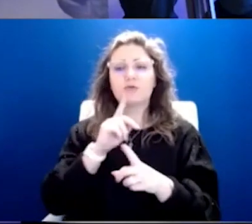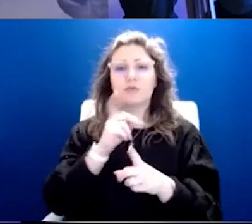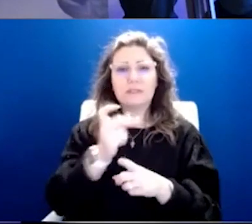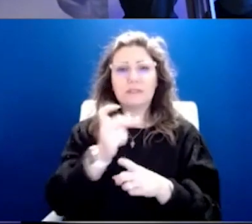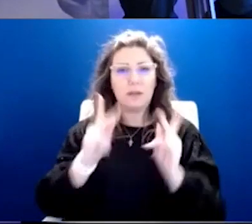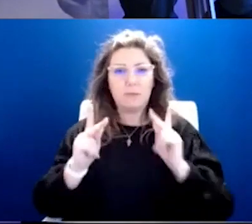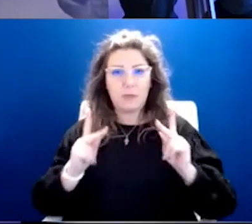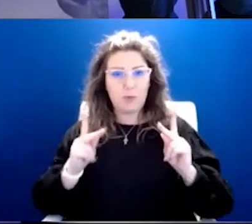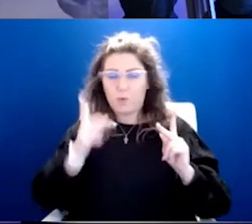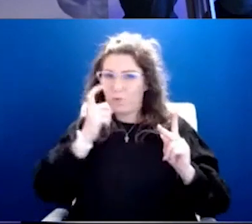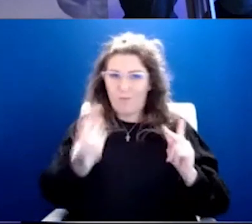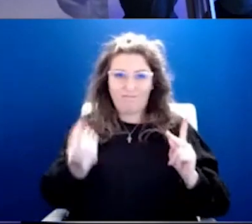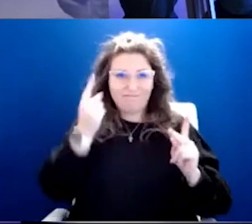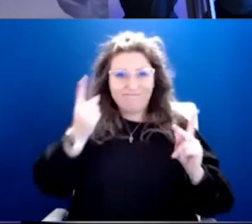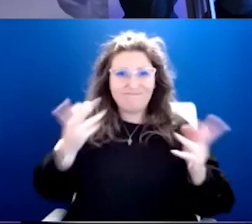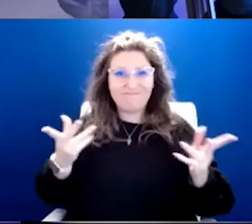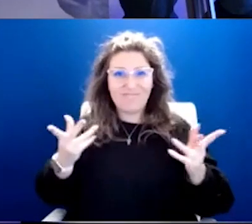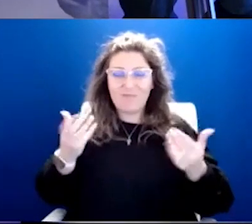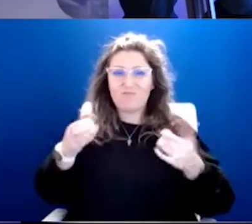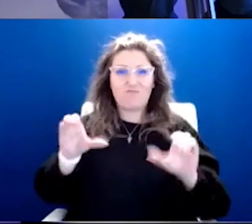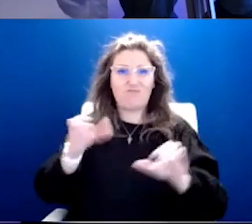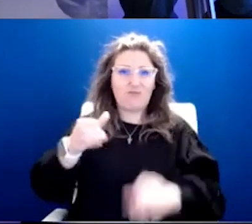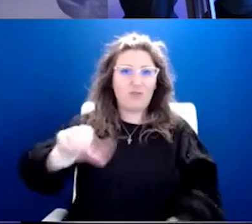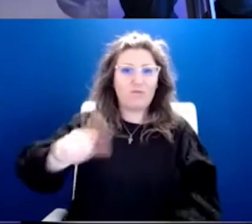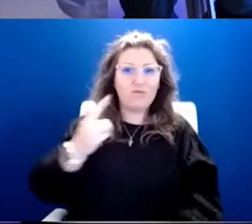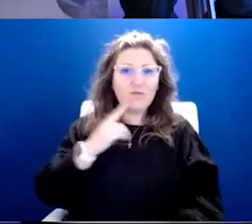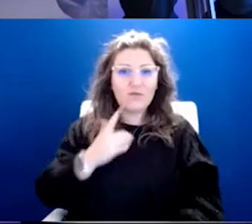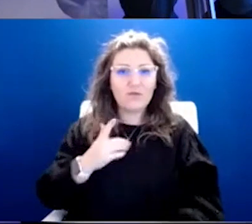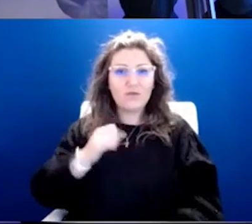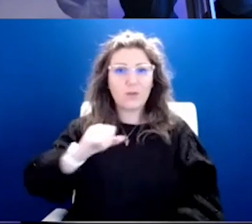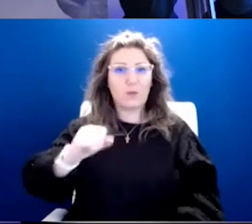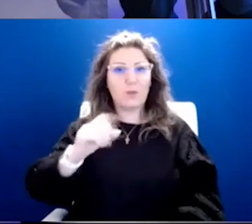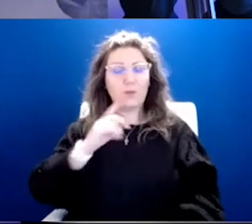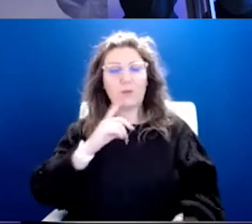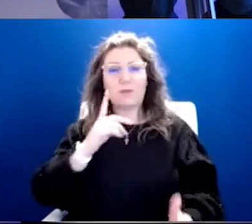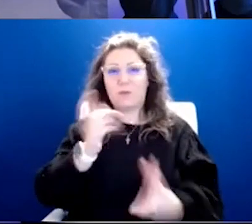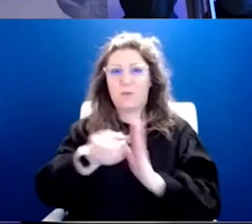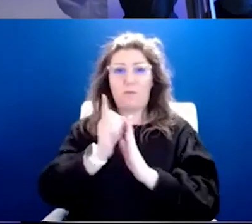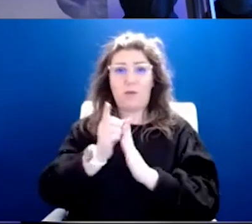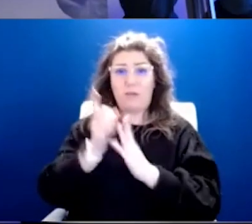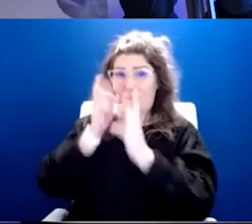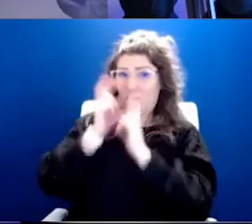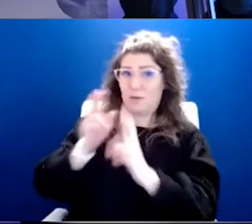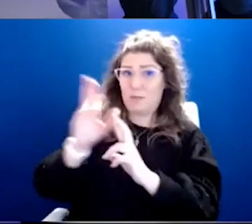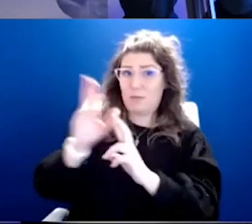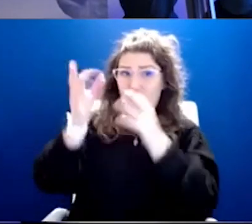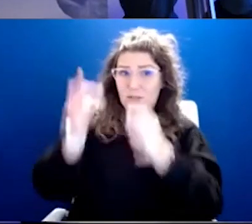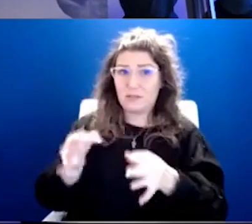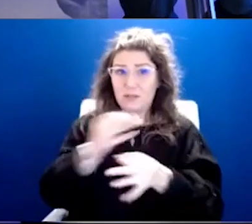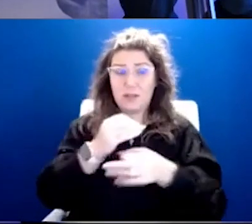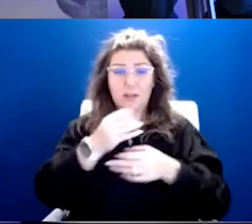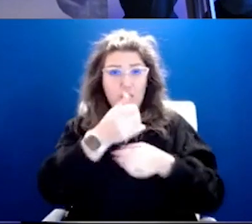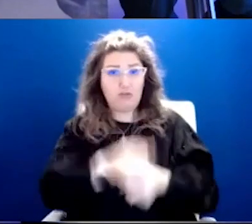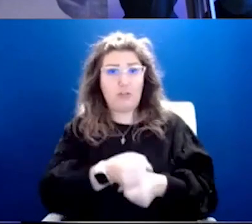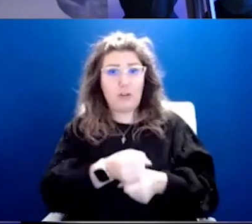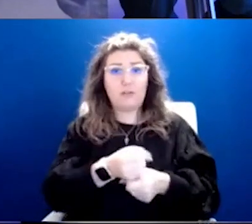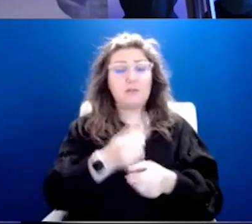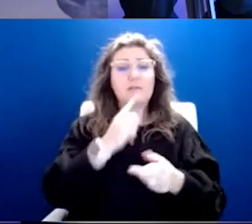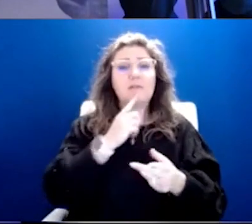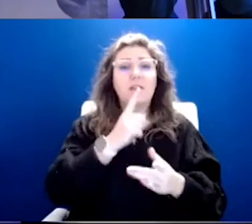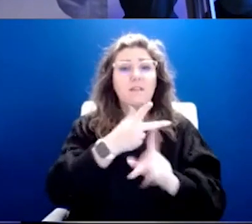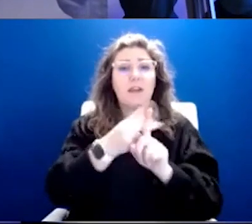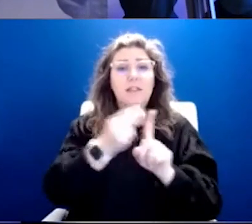it, the COVID shot. Yeah, okay. At what point do we just decide to respect their decision and trust the vaccine keeps those who do get it